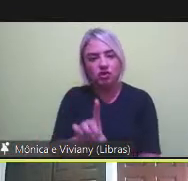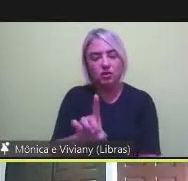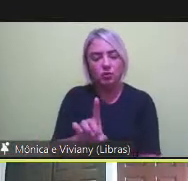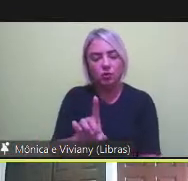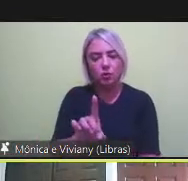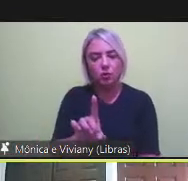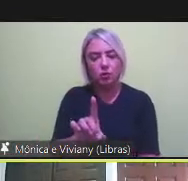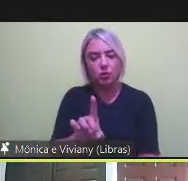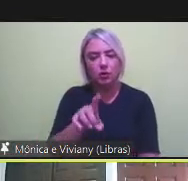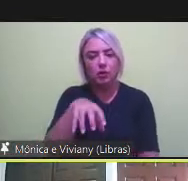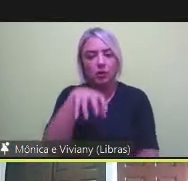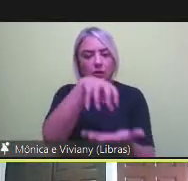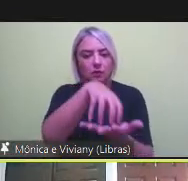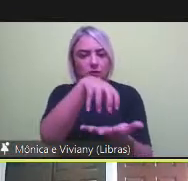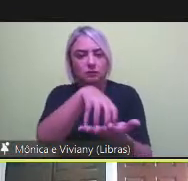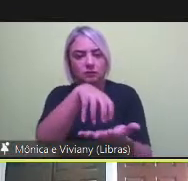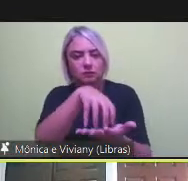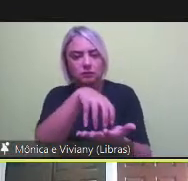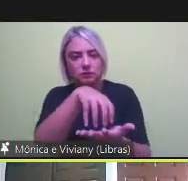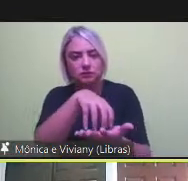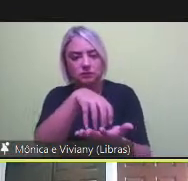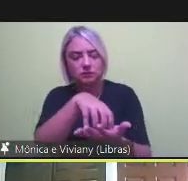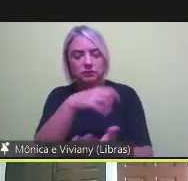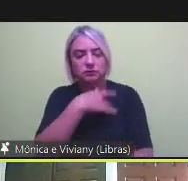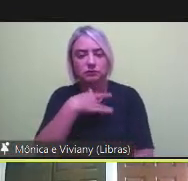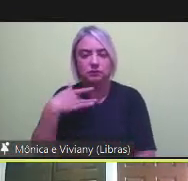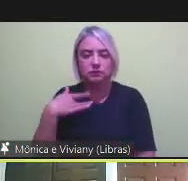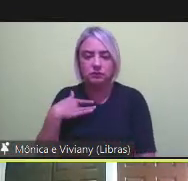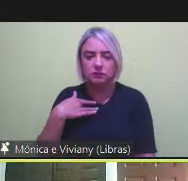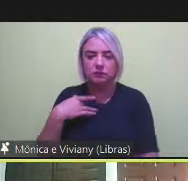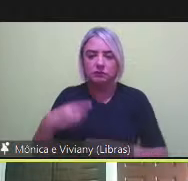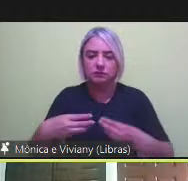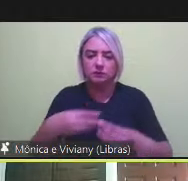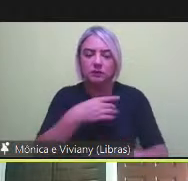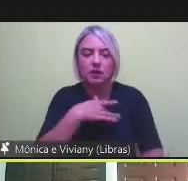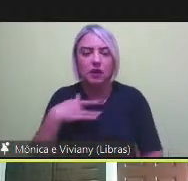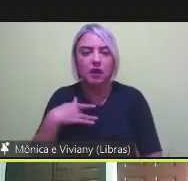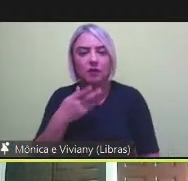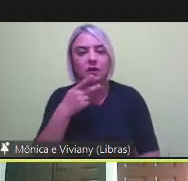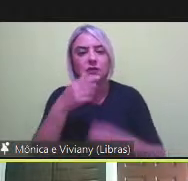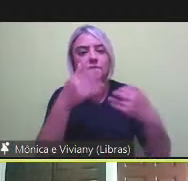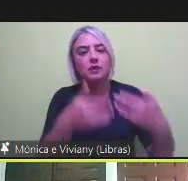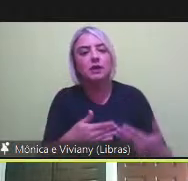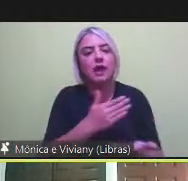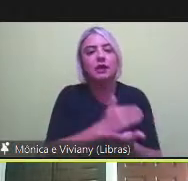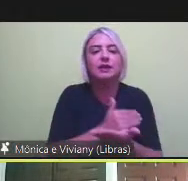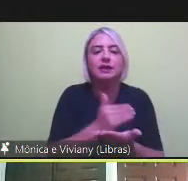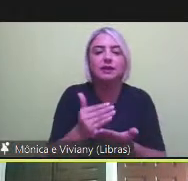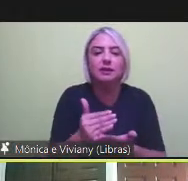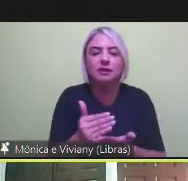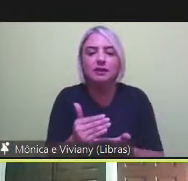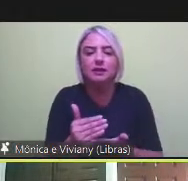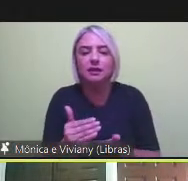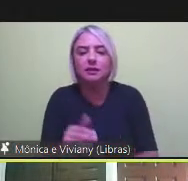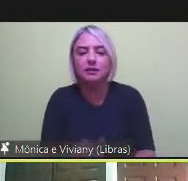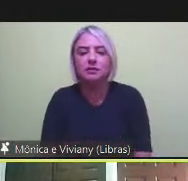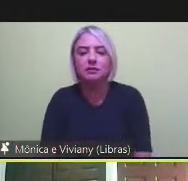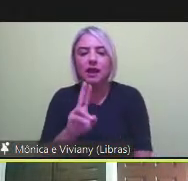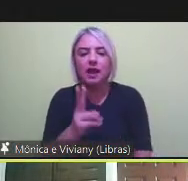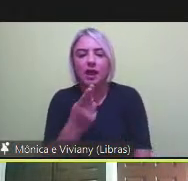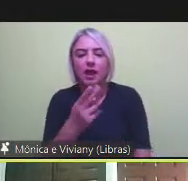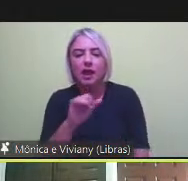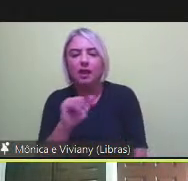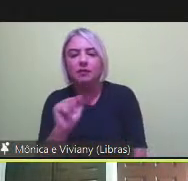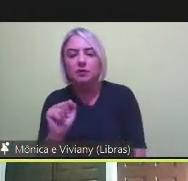Health. And we're going to talk about the Hearts Initiative in Trinidad and Tobago. So an overview